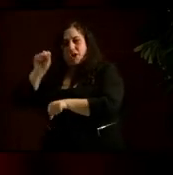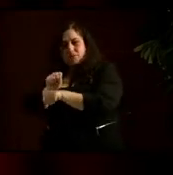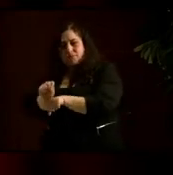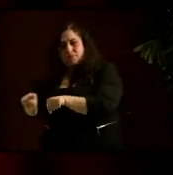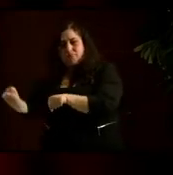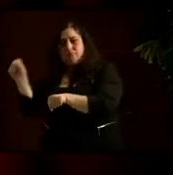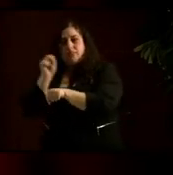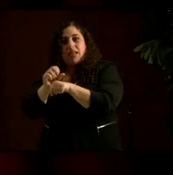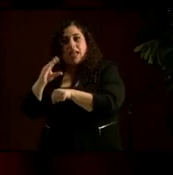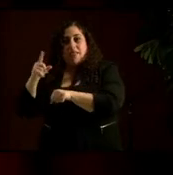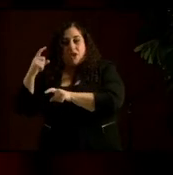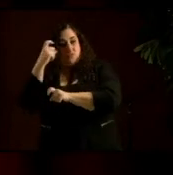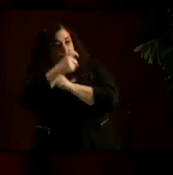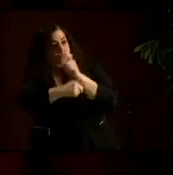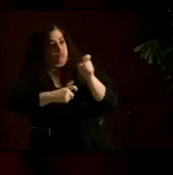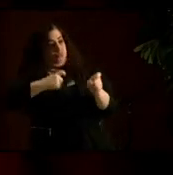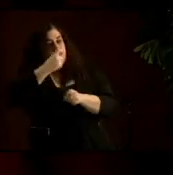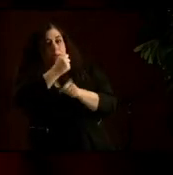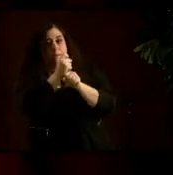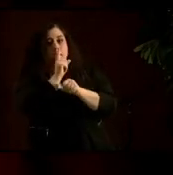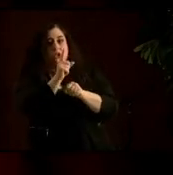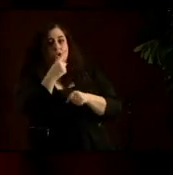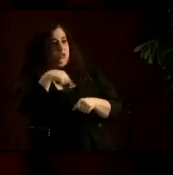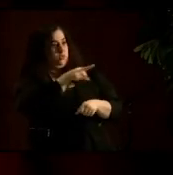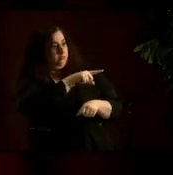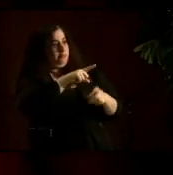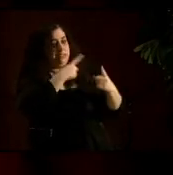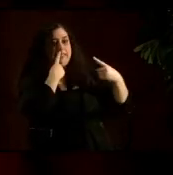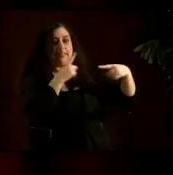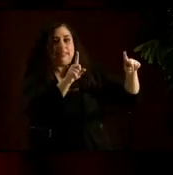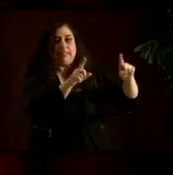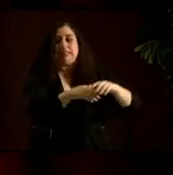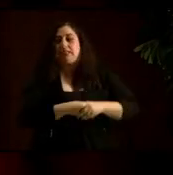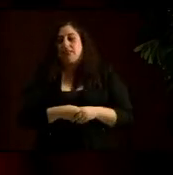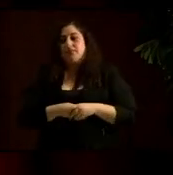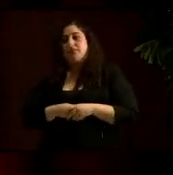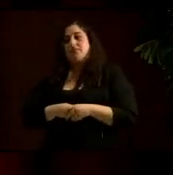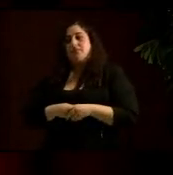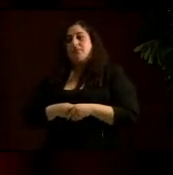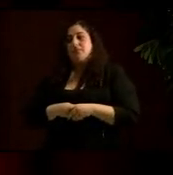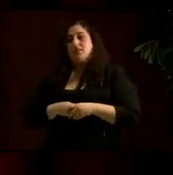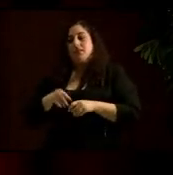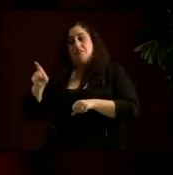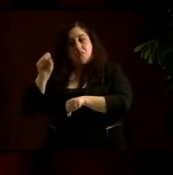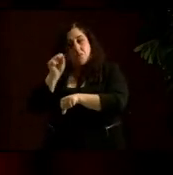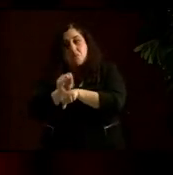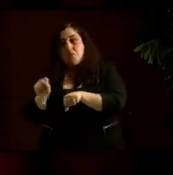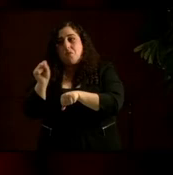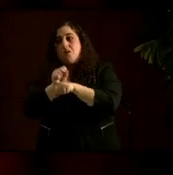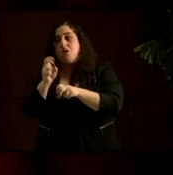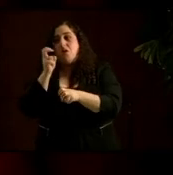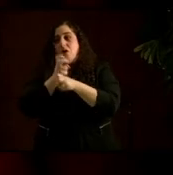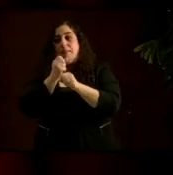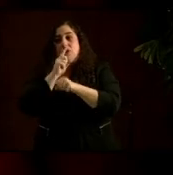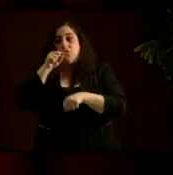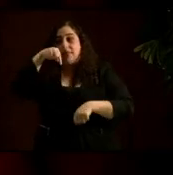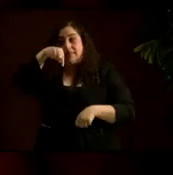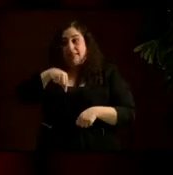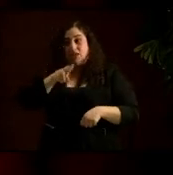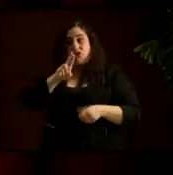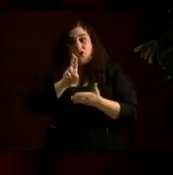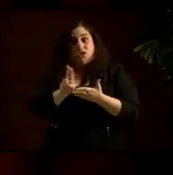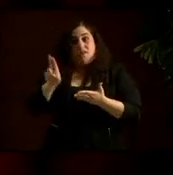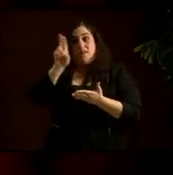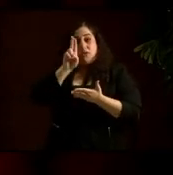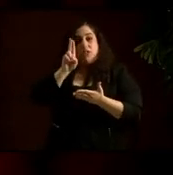staff who work tirelessly to keep the university and university infrastructure functioning for us all. Our